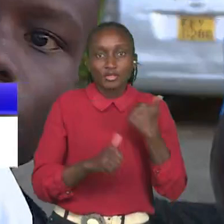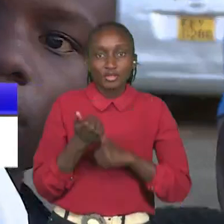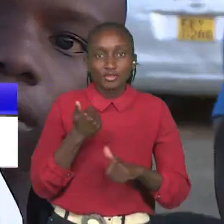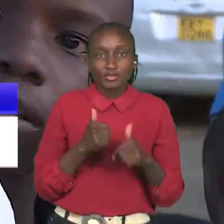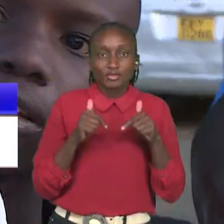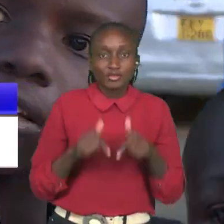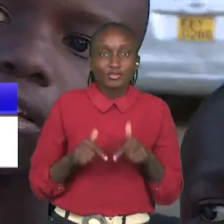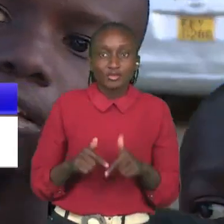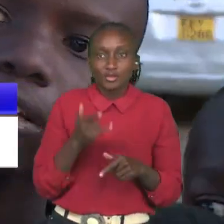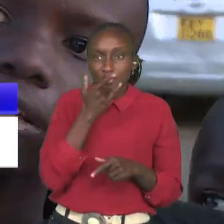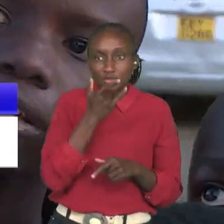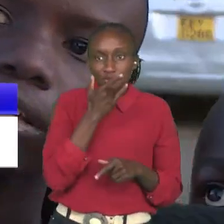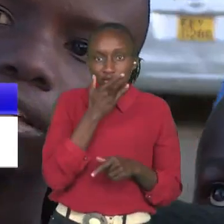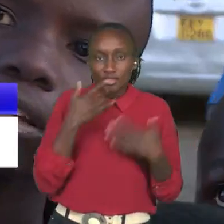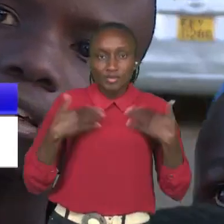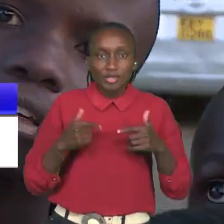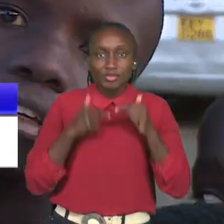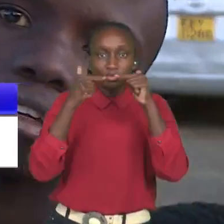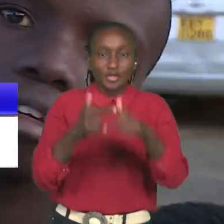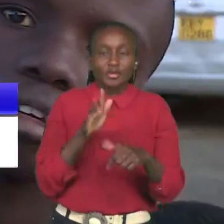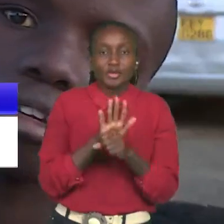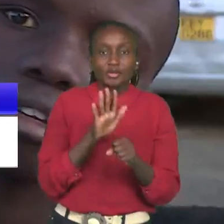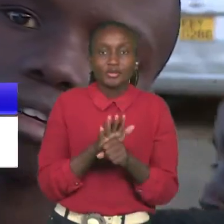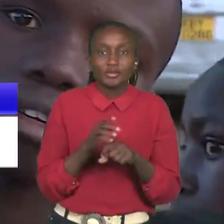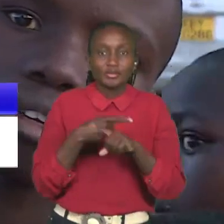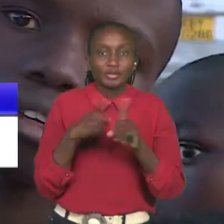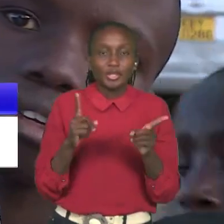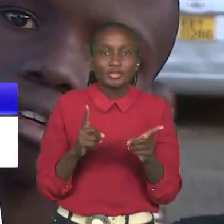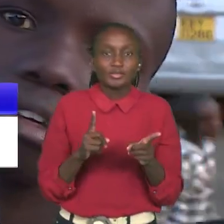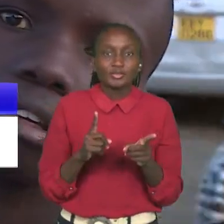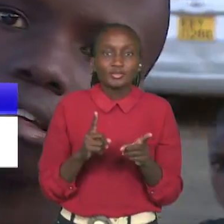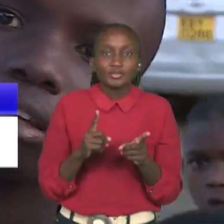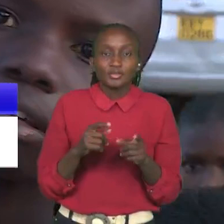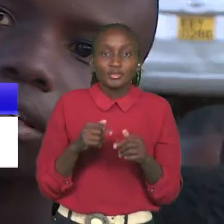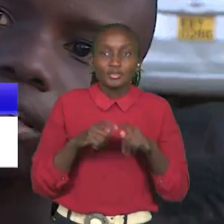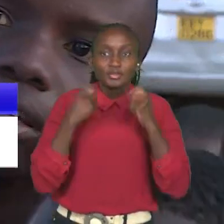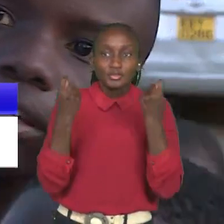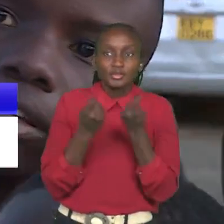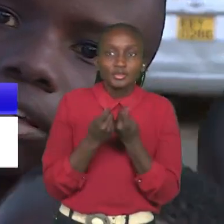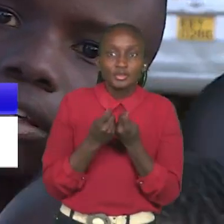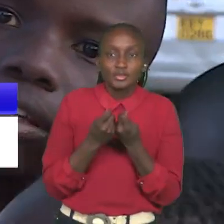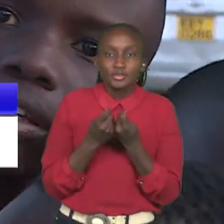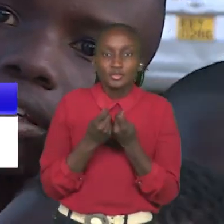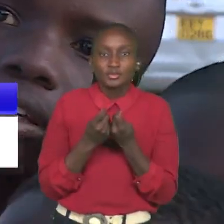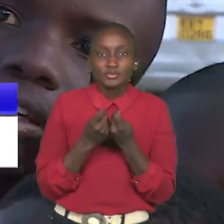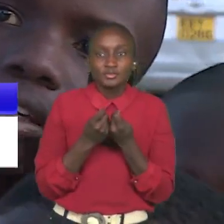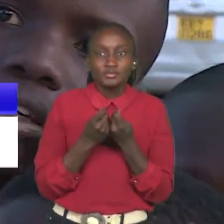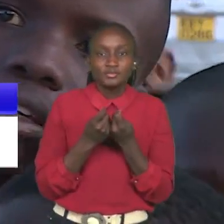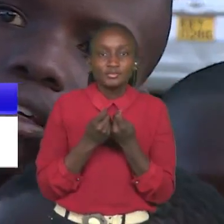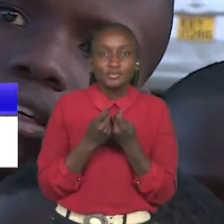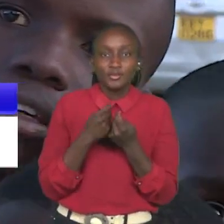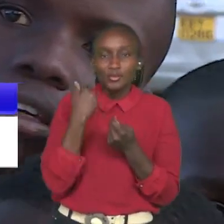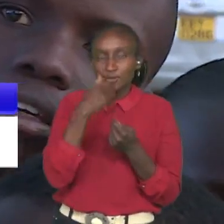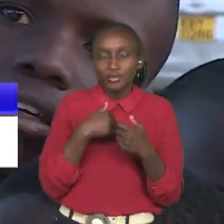leo Gor Mahia fans came in large numbers, but the Gor Mahia adopted the e-ticketing, it had corner